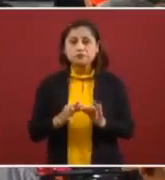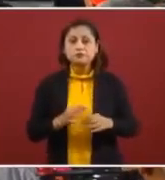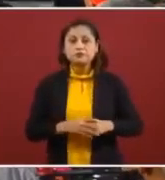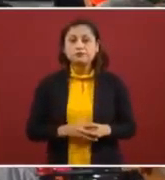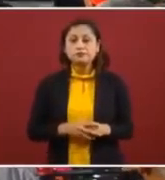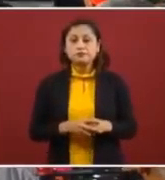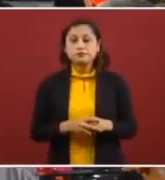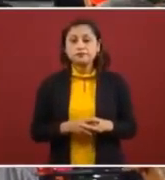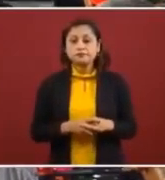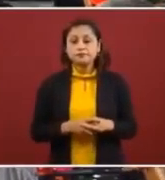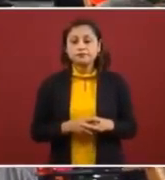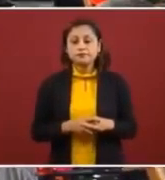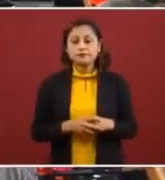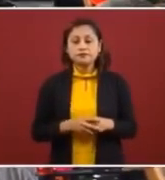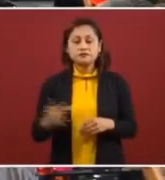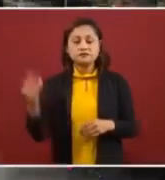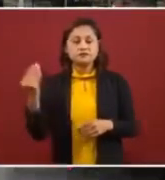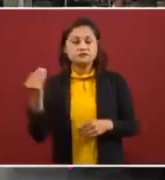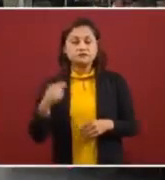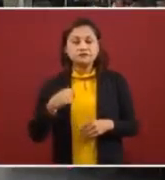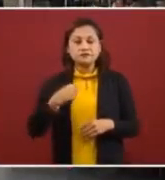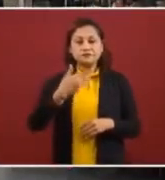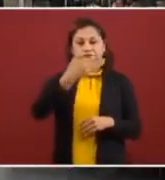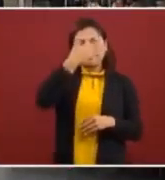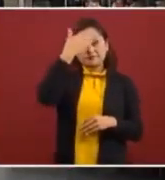my comment.